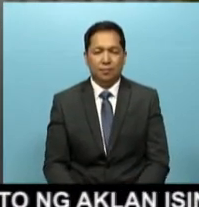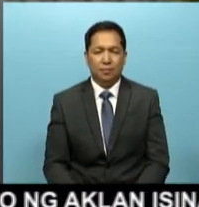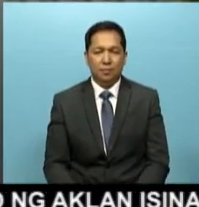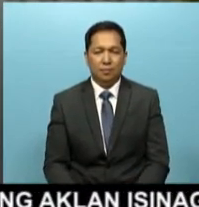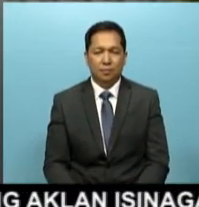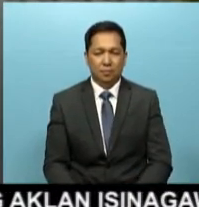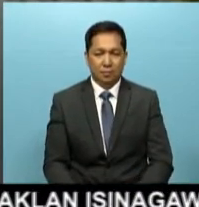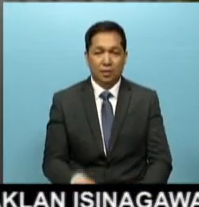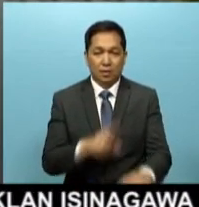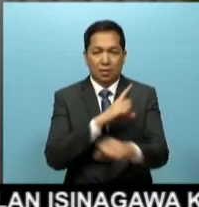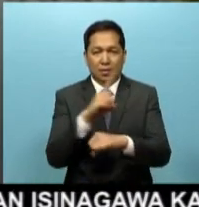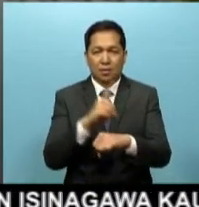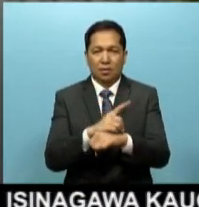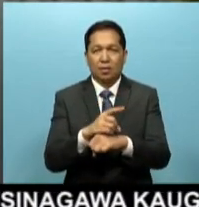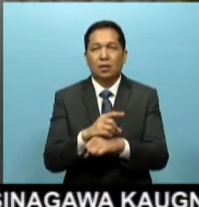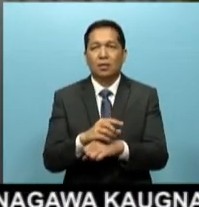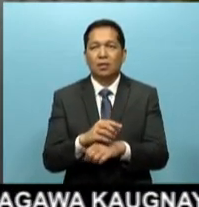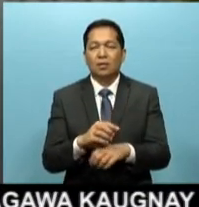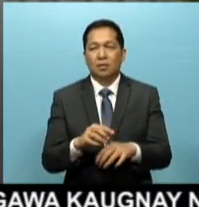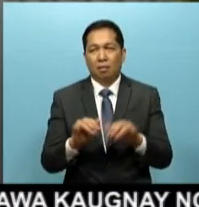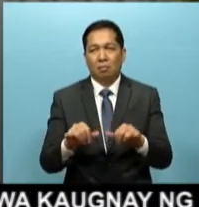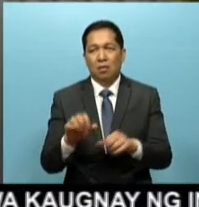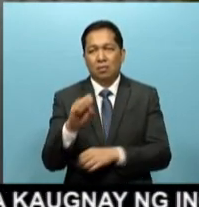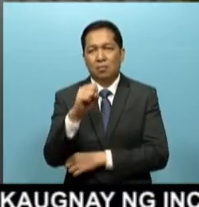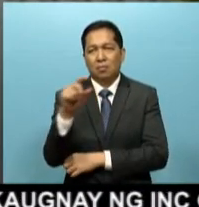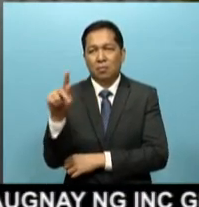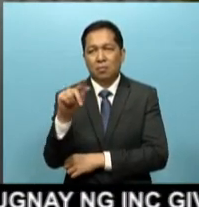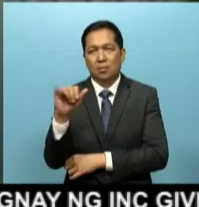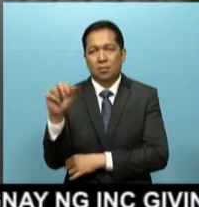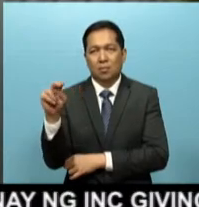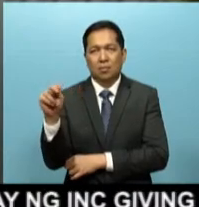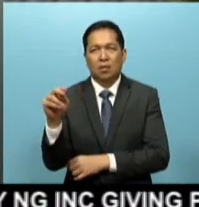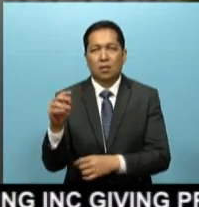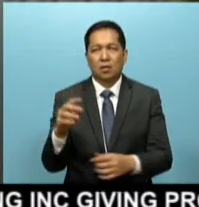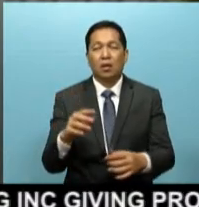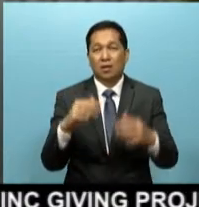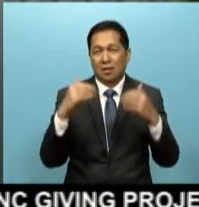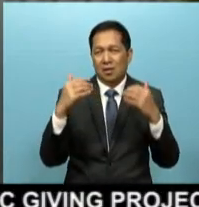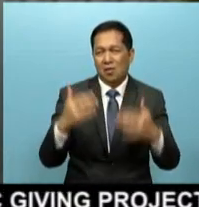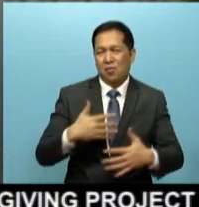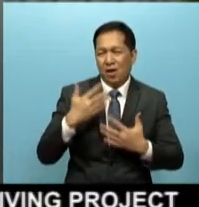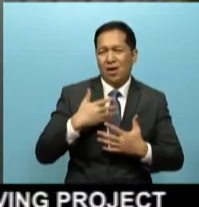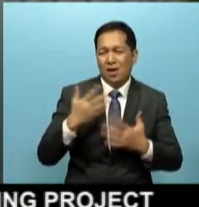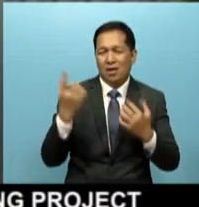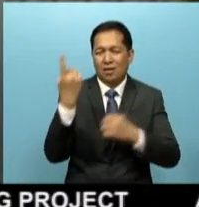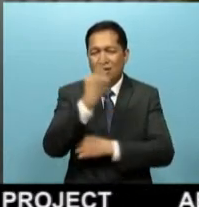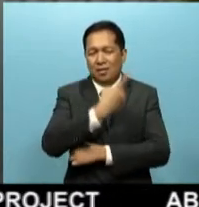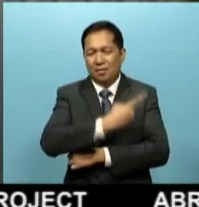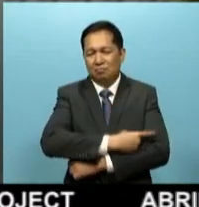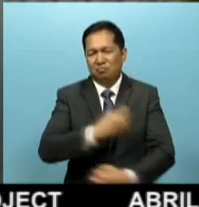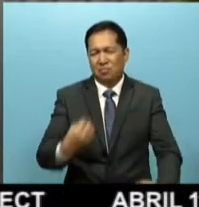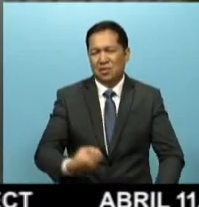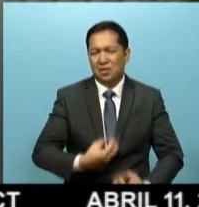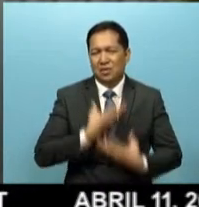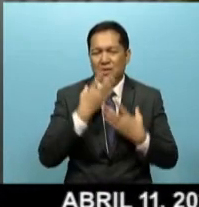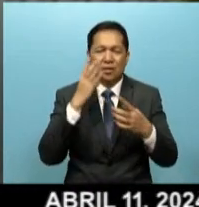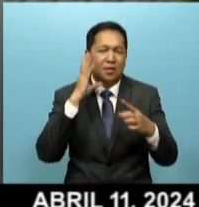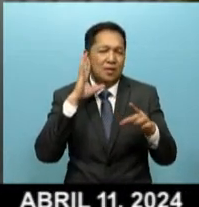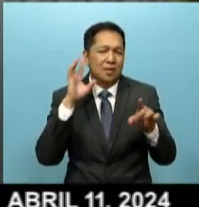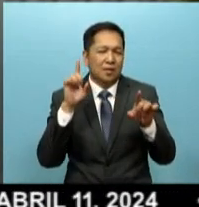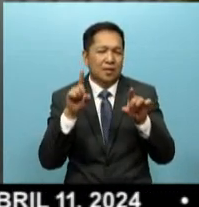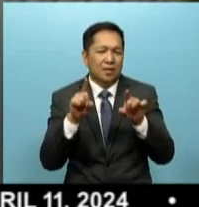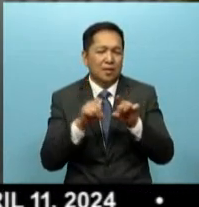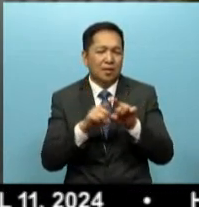Still in the district of Spain, the Family Fun Day brings delight and further inspiration to the brethren. Sister Diana